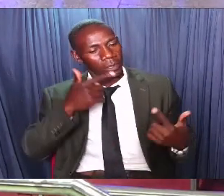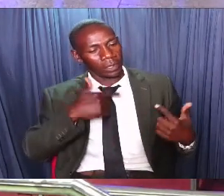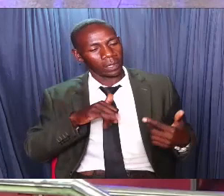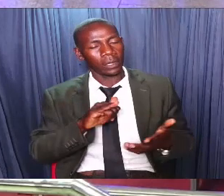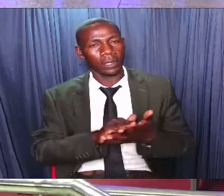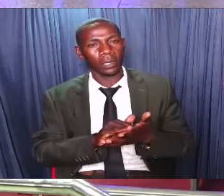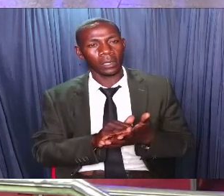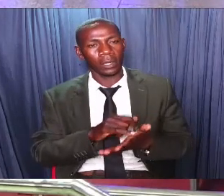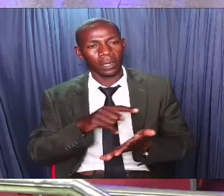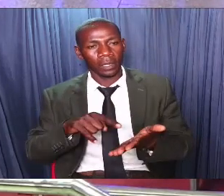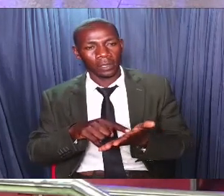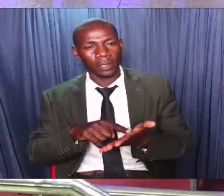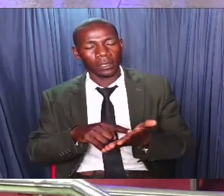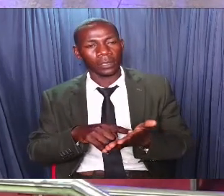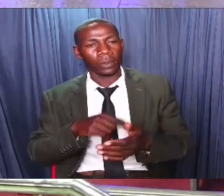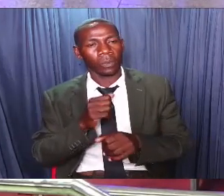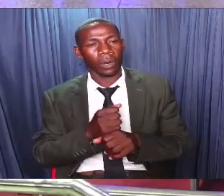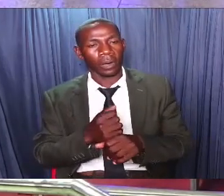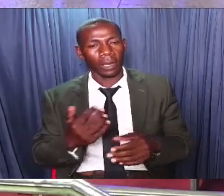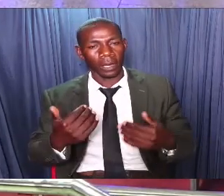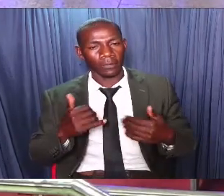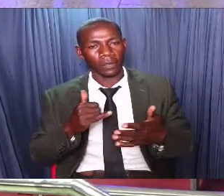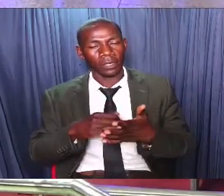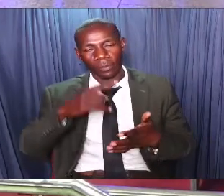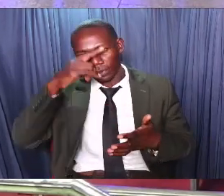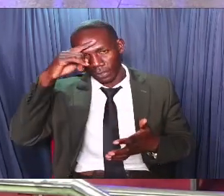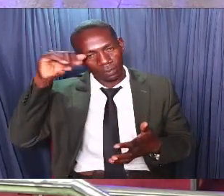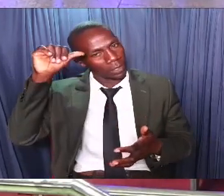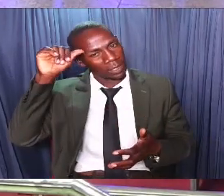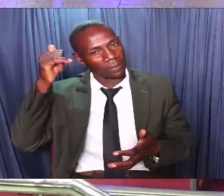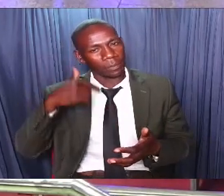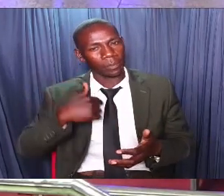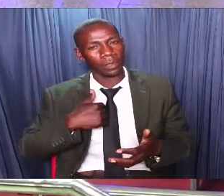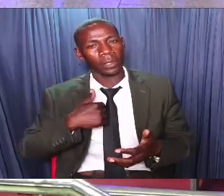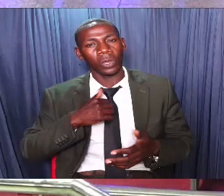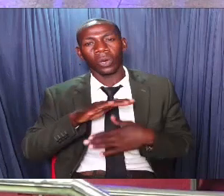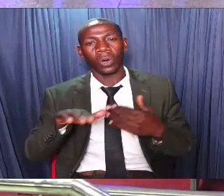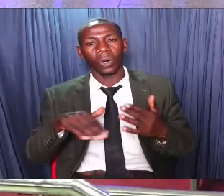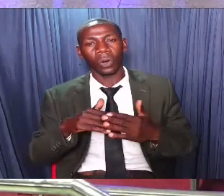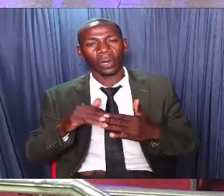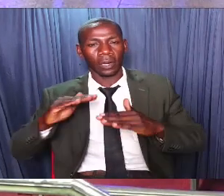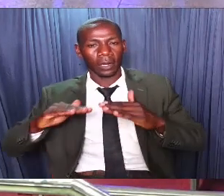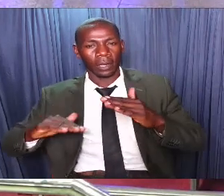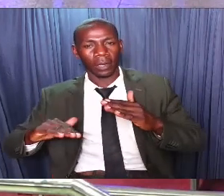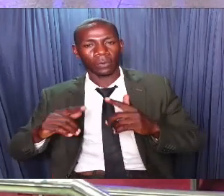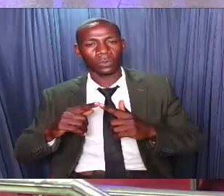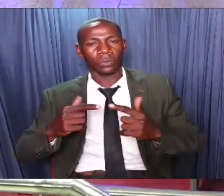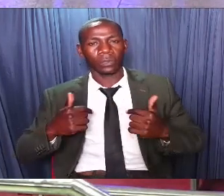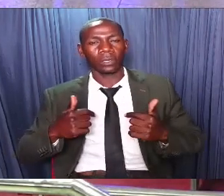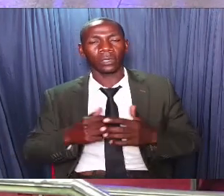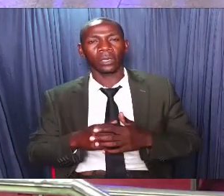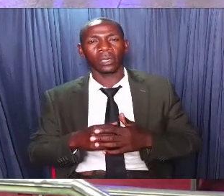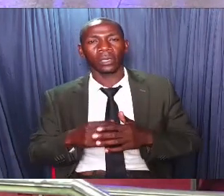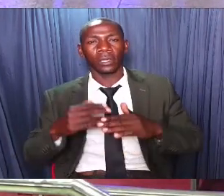in his heart. Hii kazi nitaipata mimi maana mimi ni grade 1. That I'll get this job because I have grade 1 with me. Maana wote ni chini yangu. Because all are down and grade